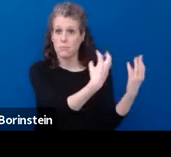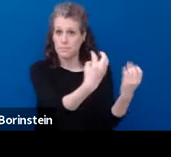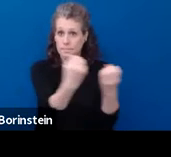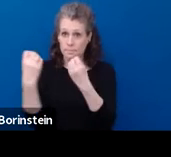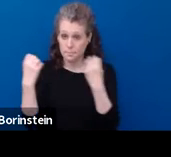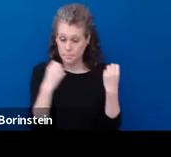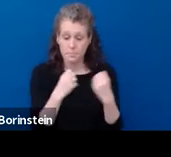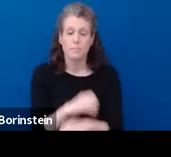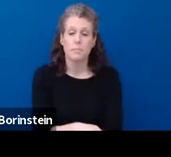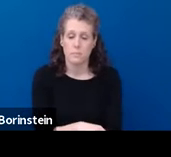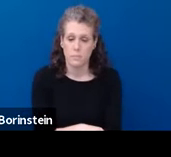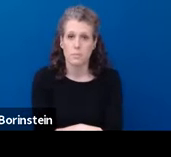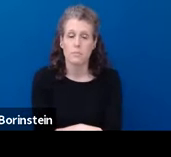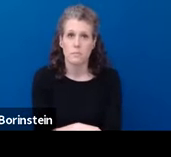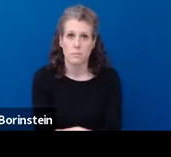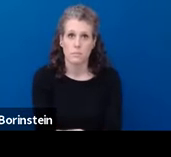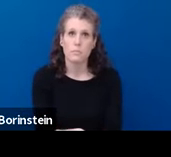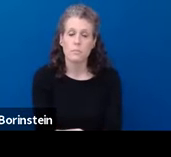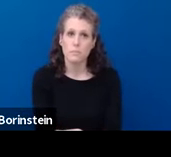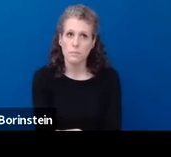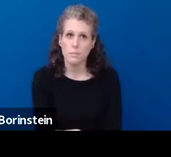one aspect that made it